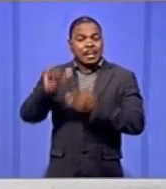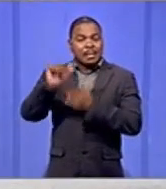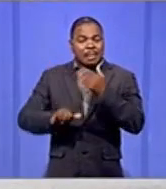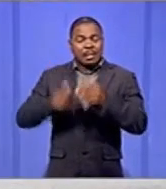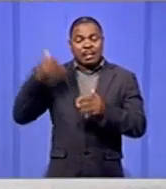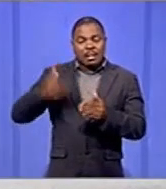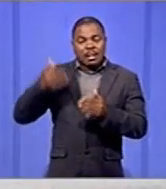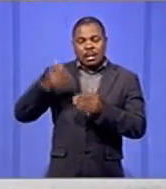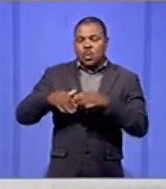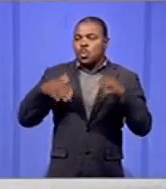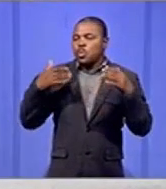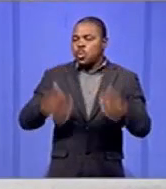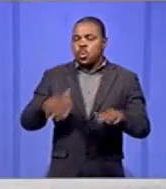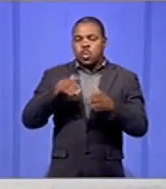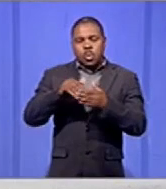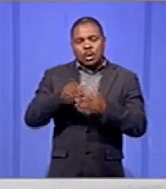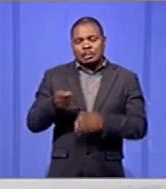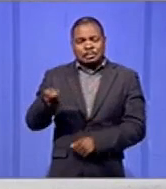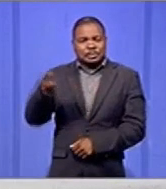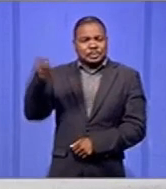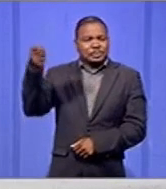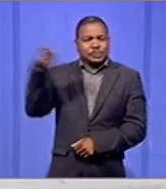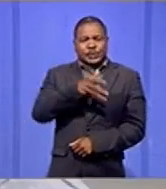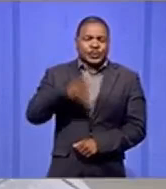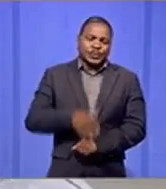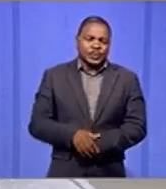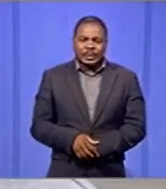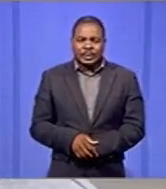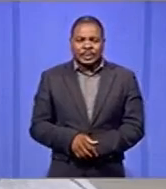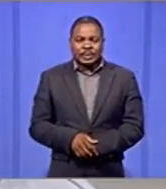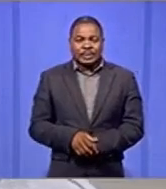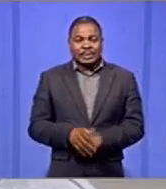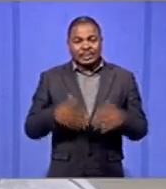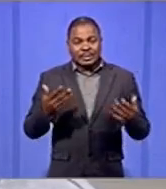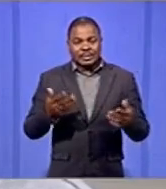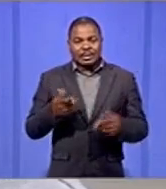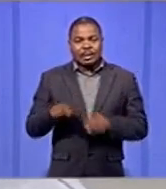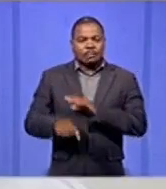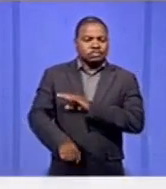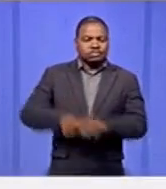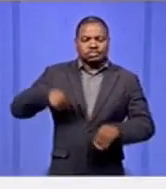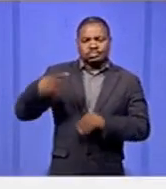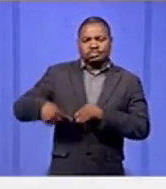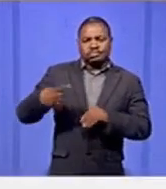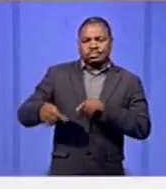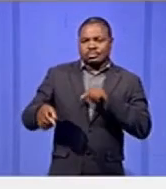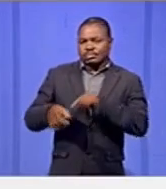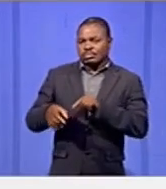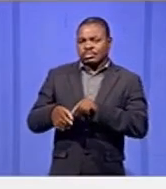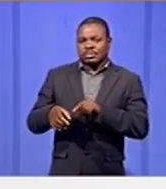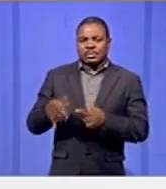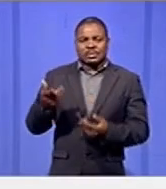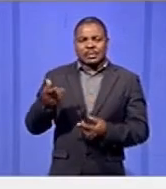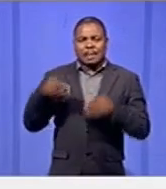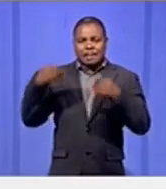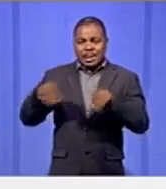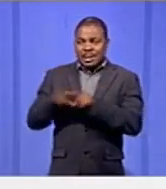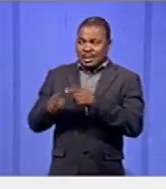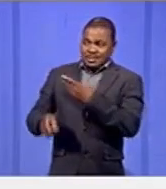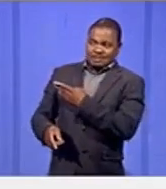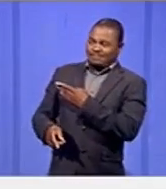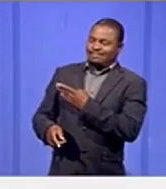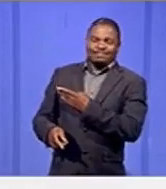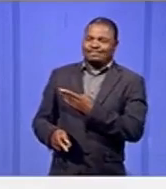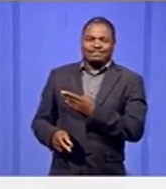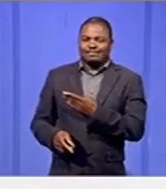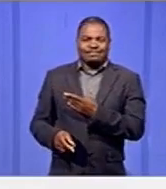absolutely massive, and yeah, that to run a generator on a business like this is